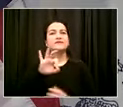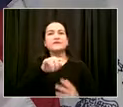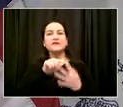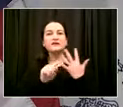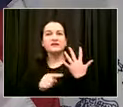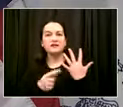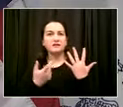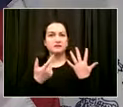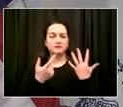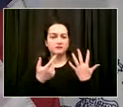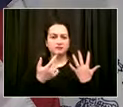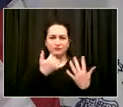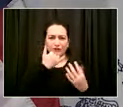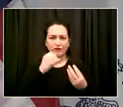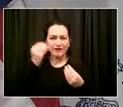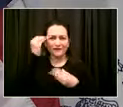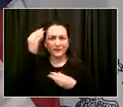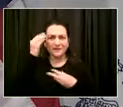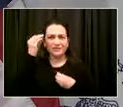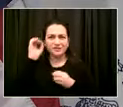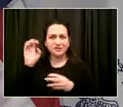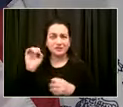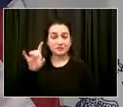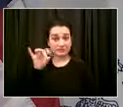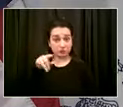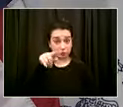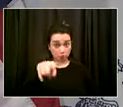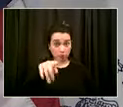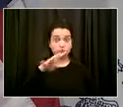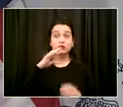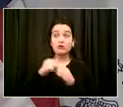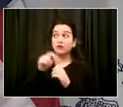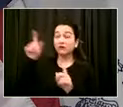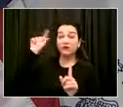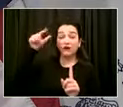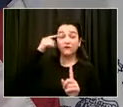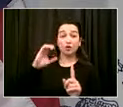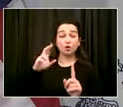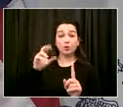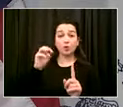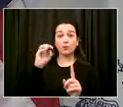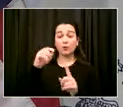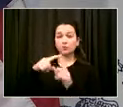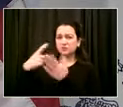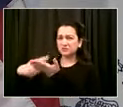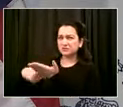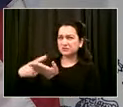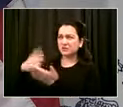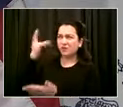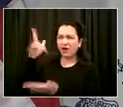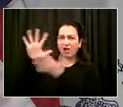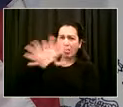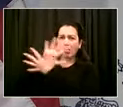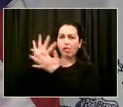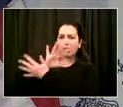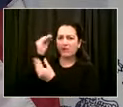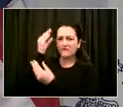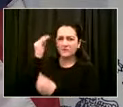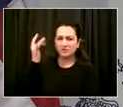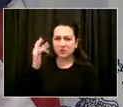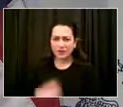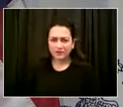as forthcoming as it should have been, but that there's essentially no scandal there? No, I have not spoken to him. No, I do not